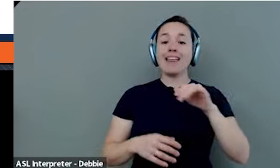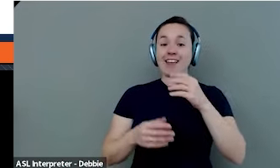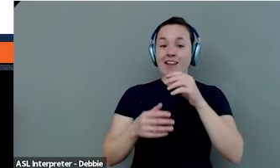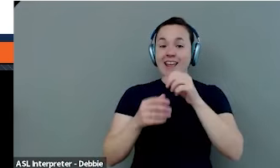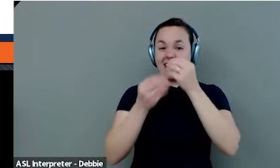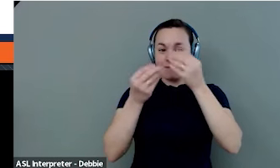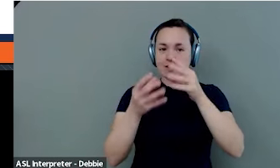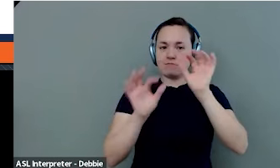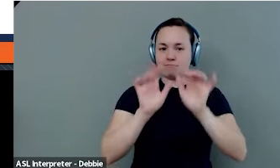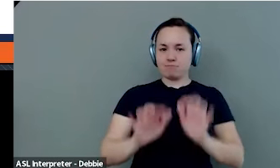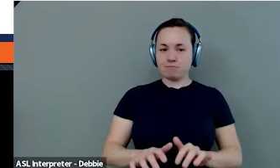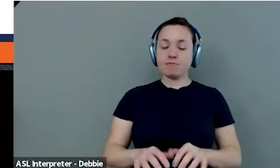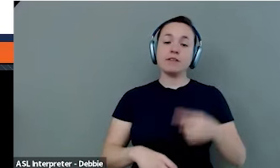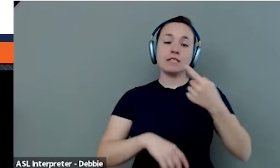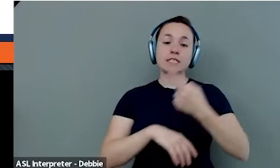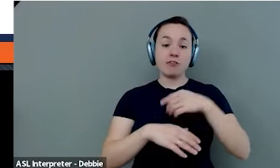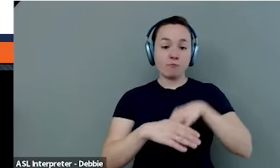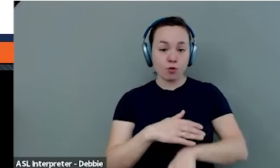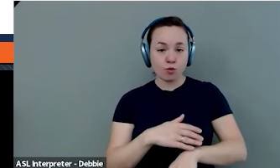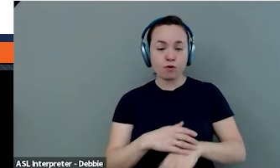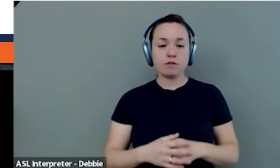date of birth,